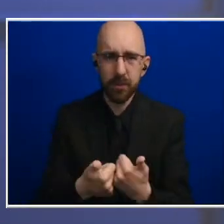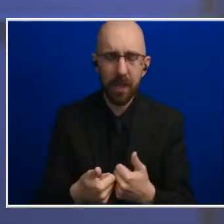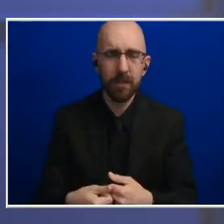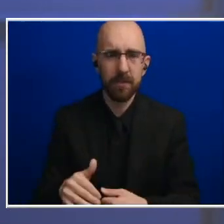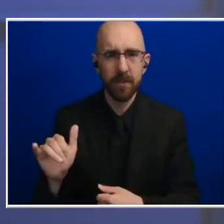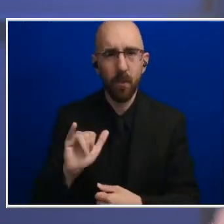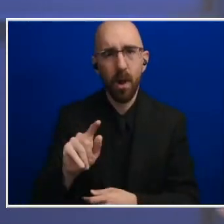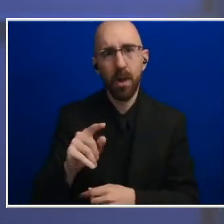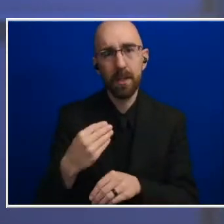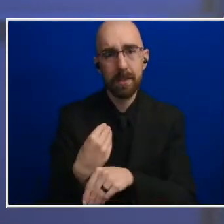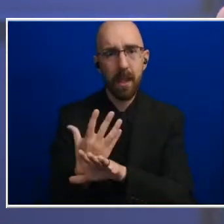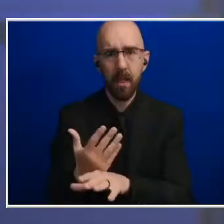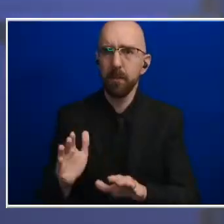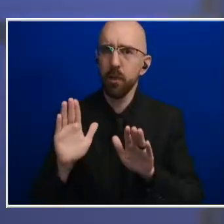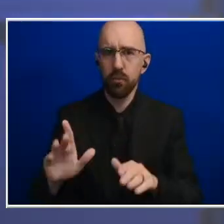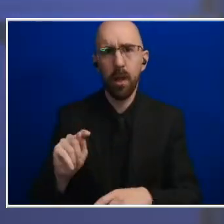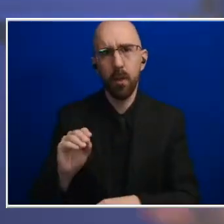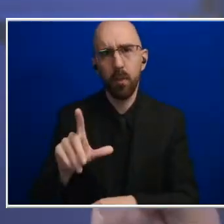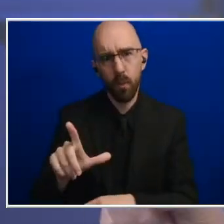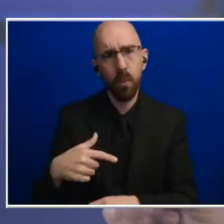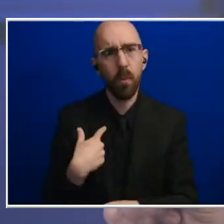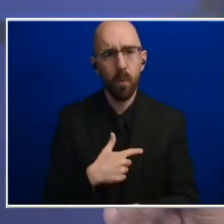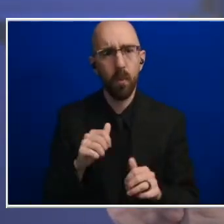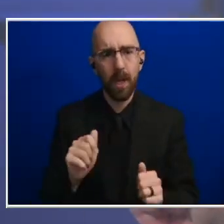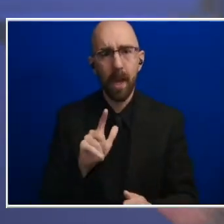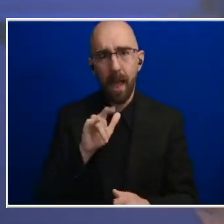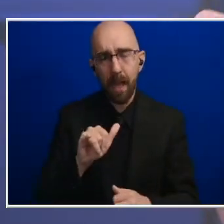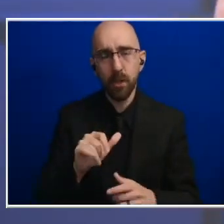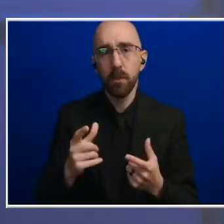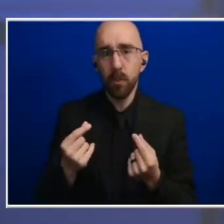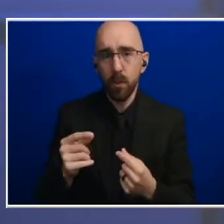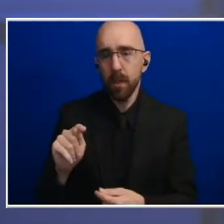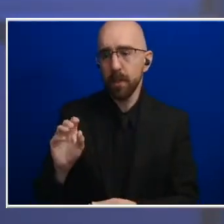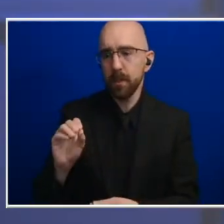great tool, because we can actually conduct toxicity health